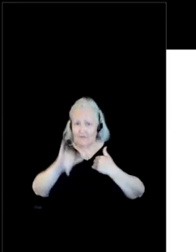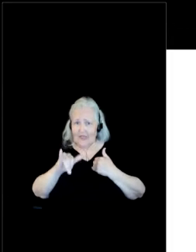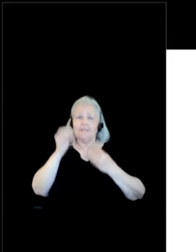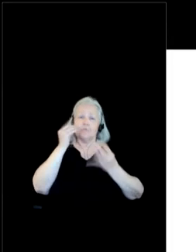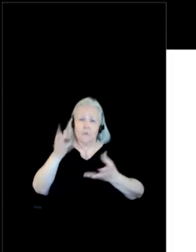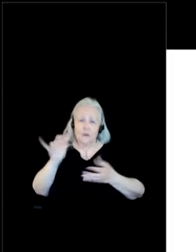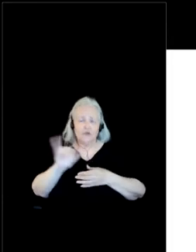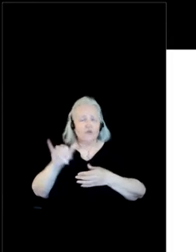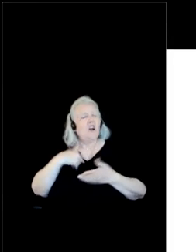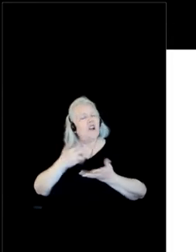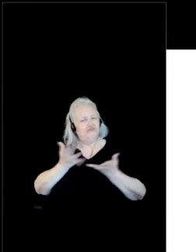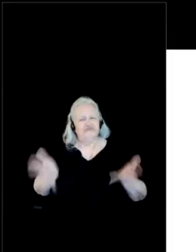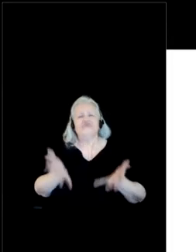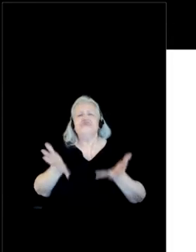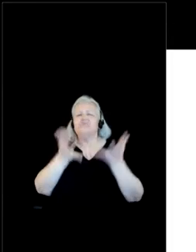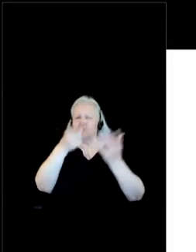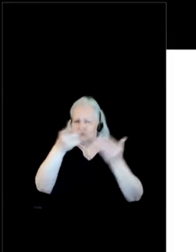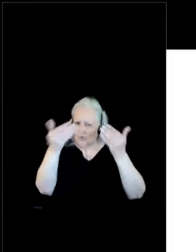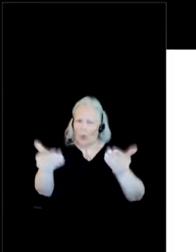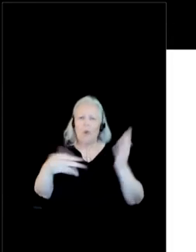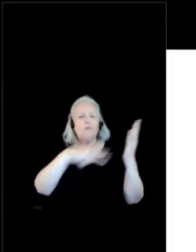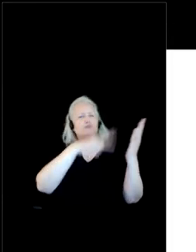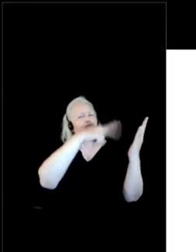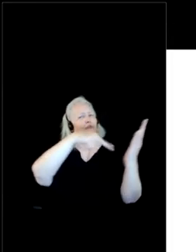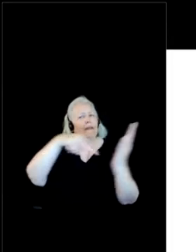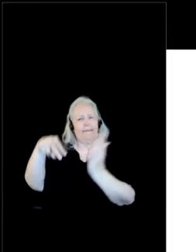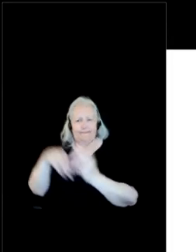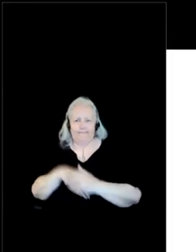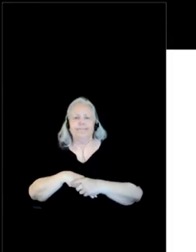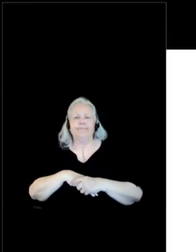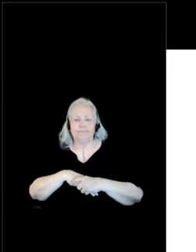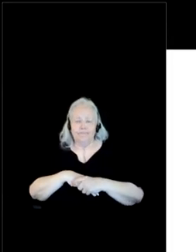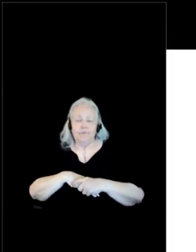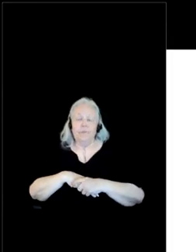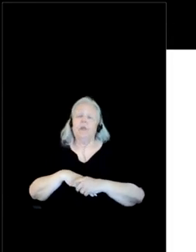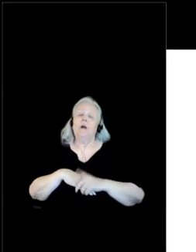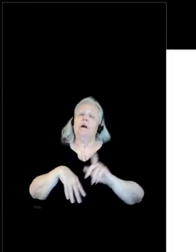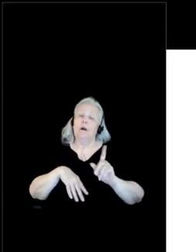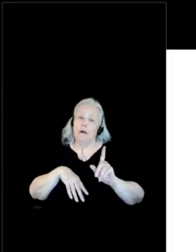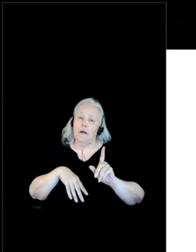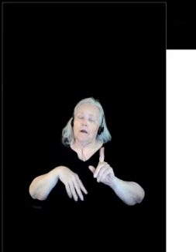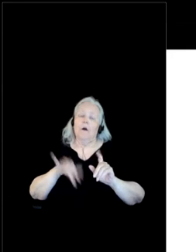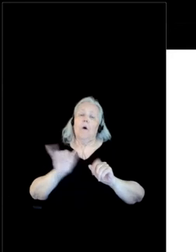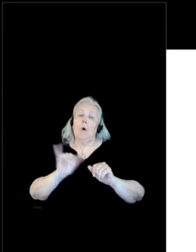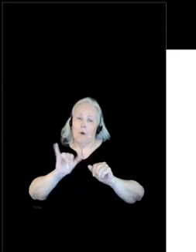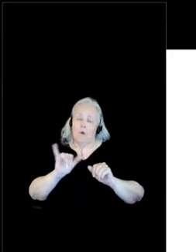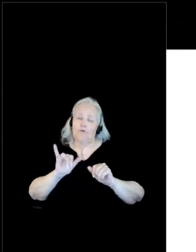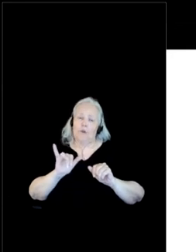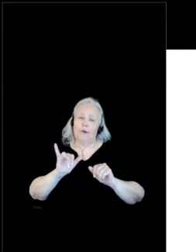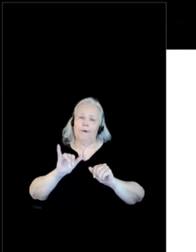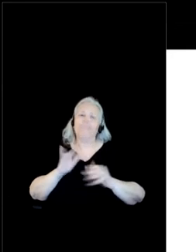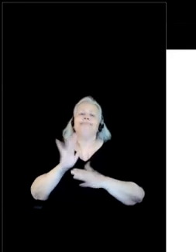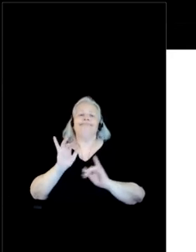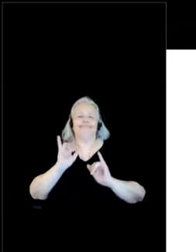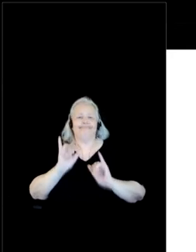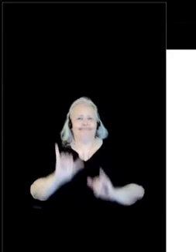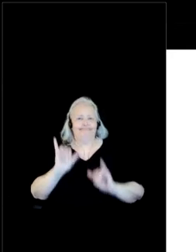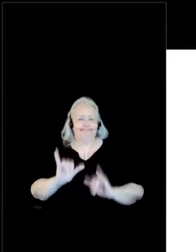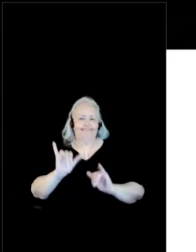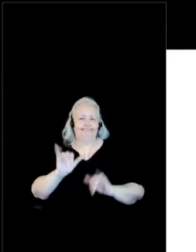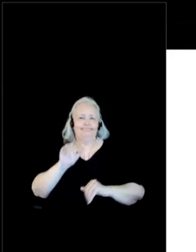to you know, read them. But there's also some realization from other scholars in